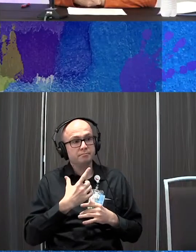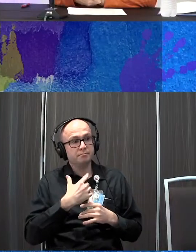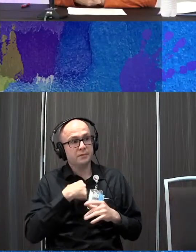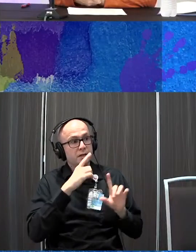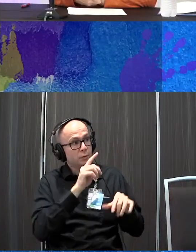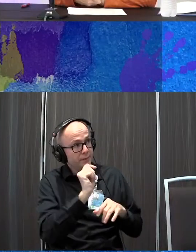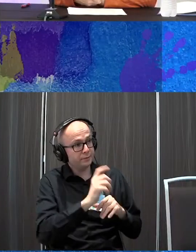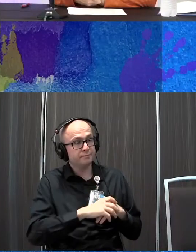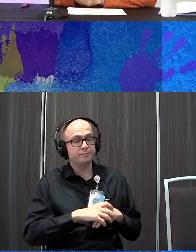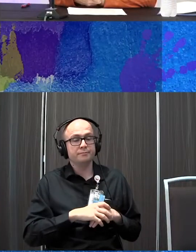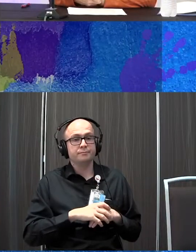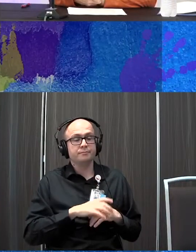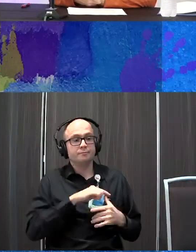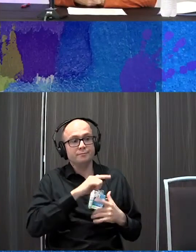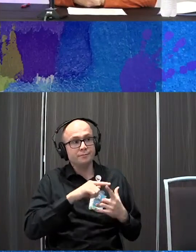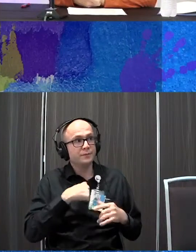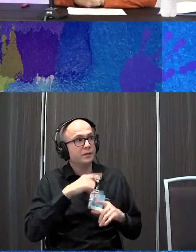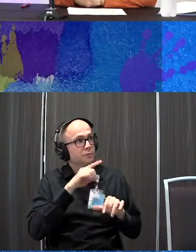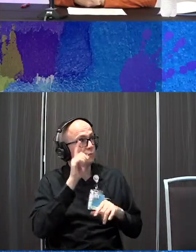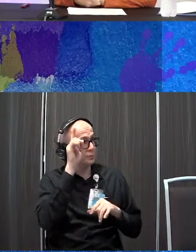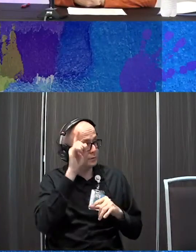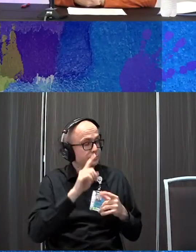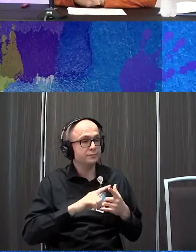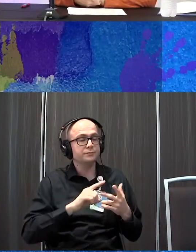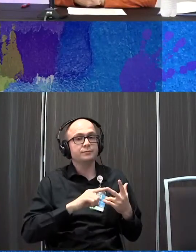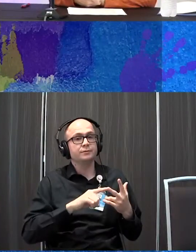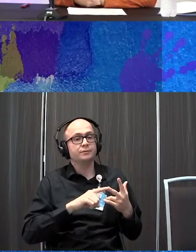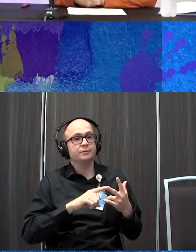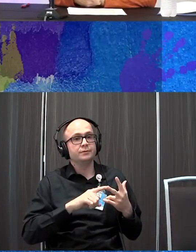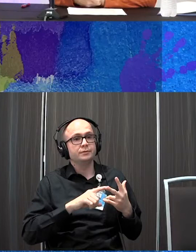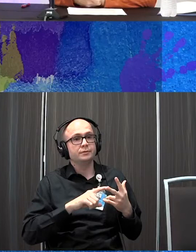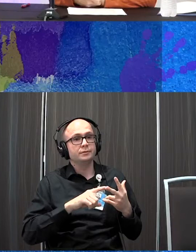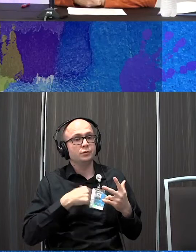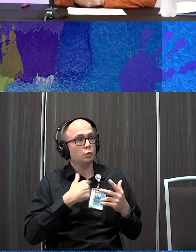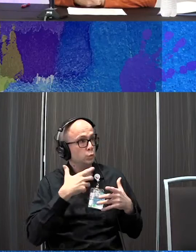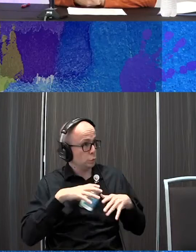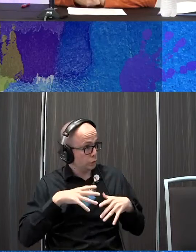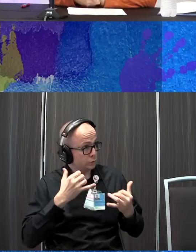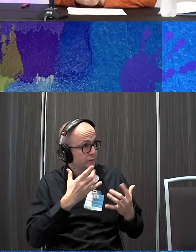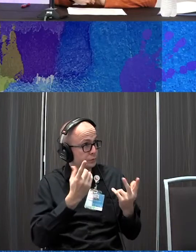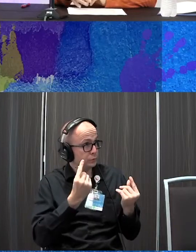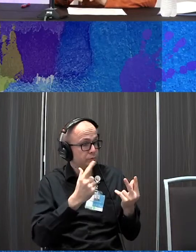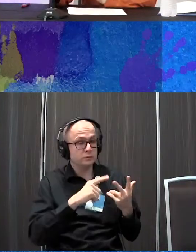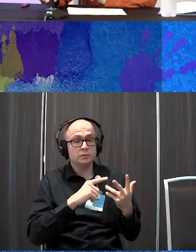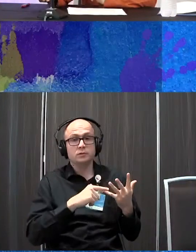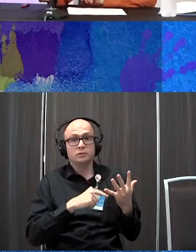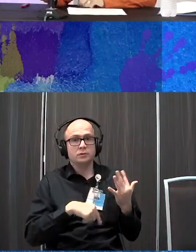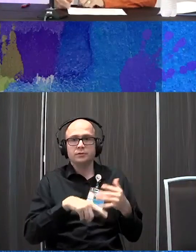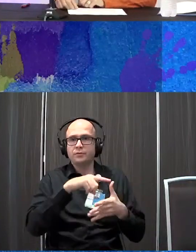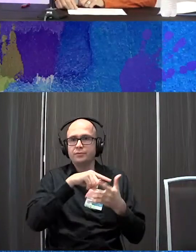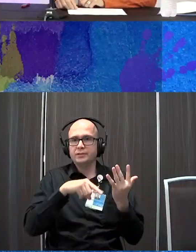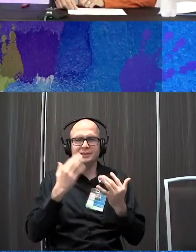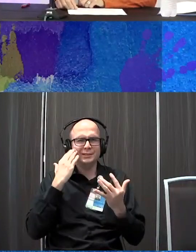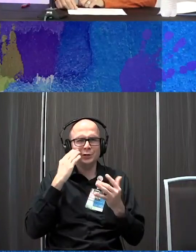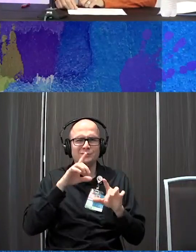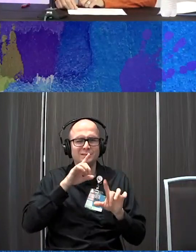the bathroom, or I'm going to go upstairs, or what should I wear today, or things that he actually knows